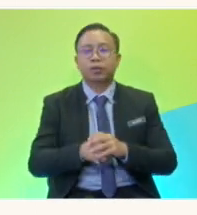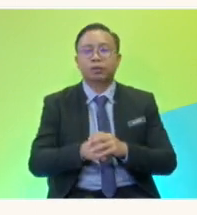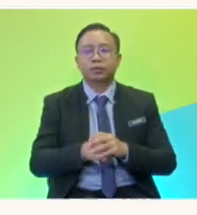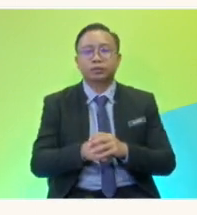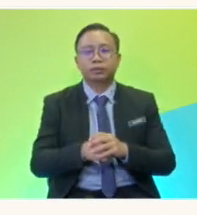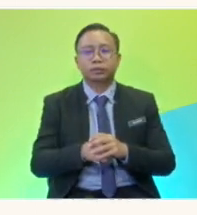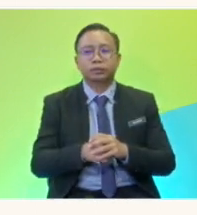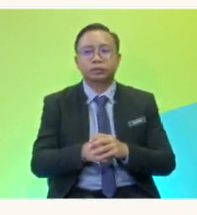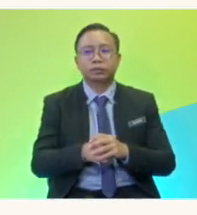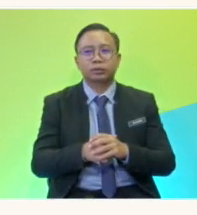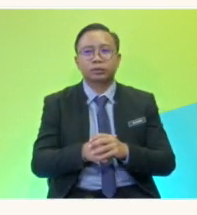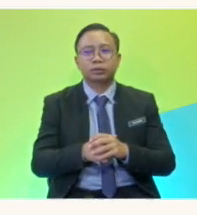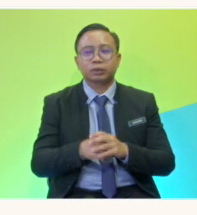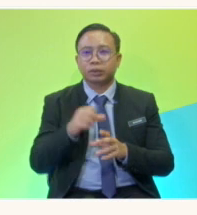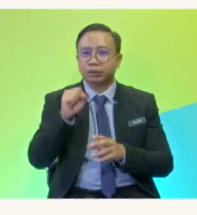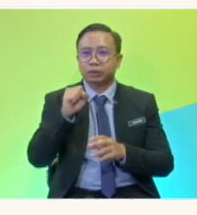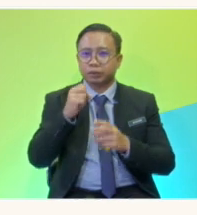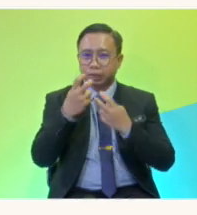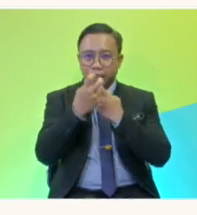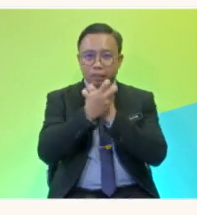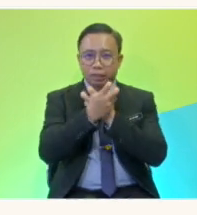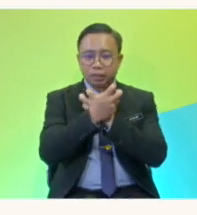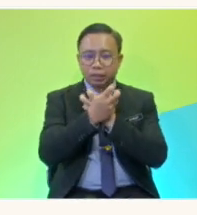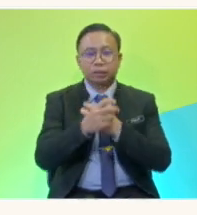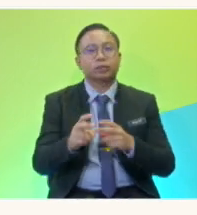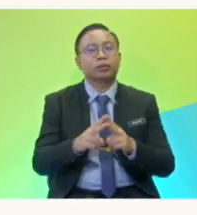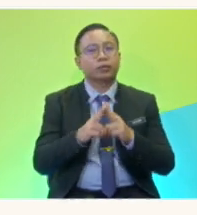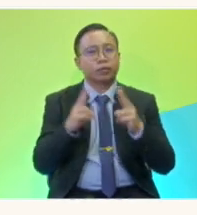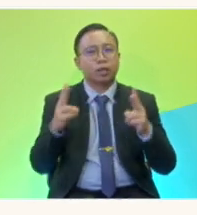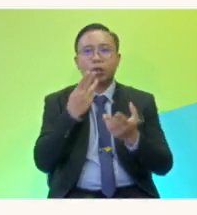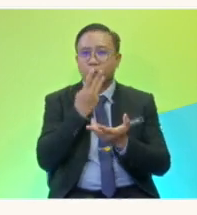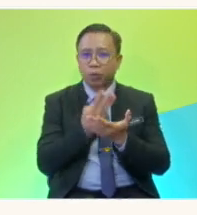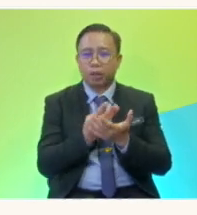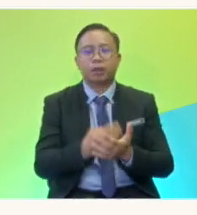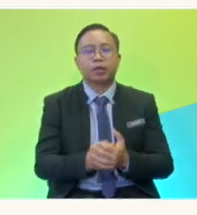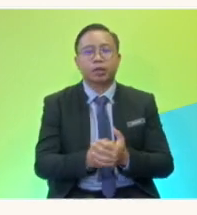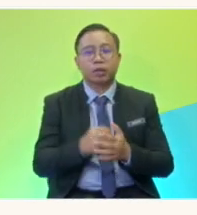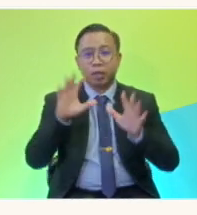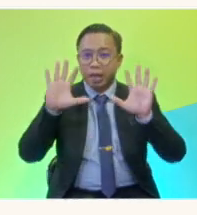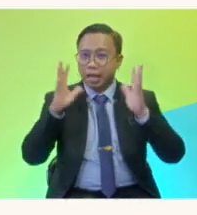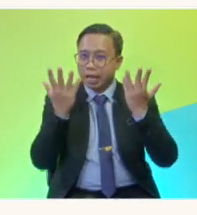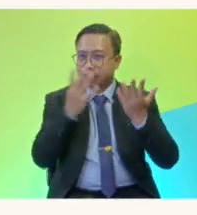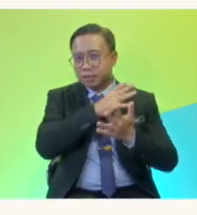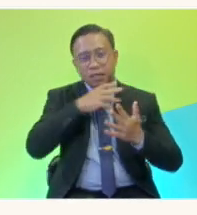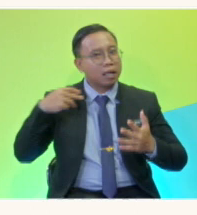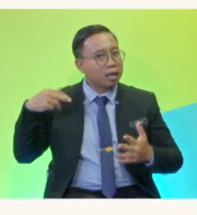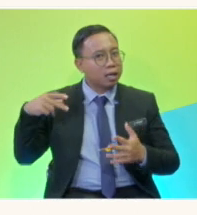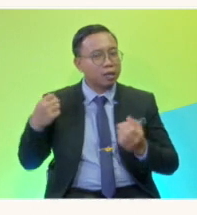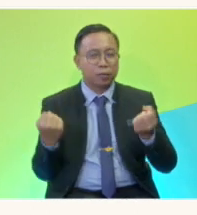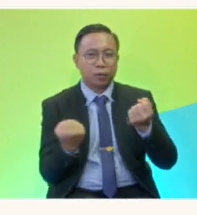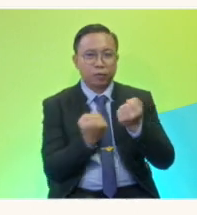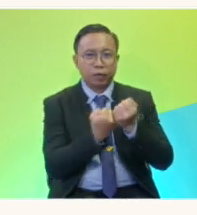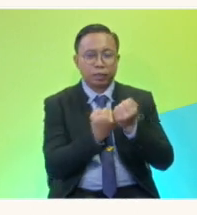well. Okay, Mr. Skeleton is moving very well. Yeah, the bones of the hands and legs provide support and